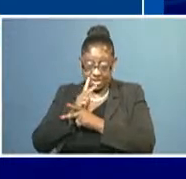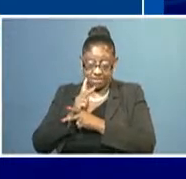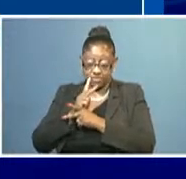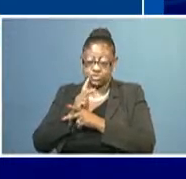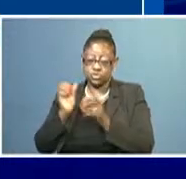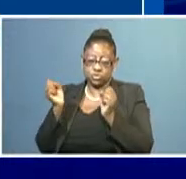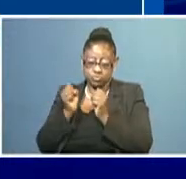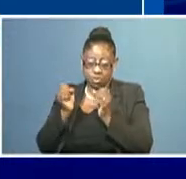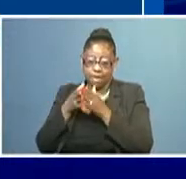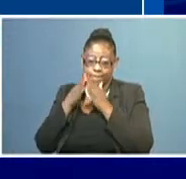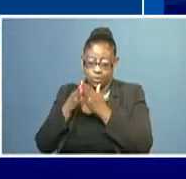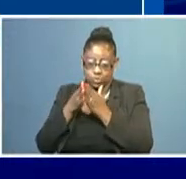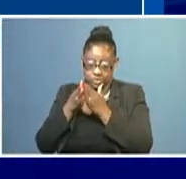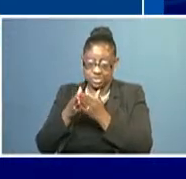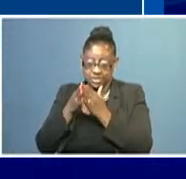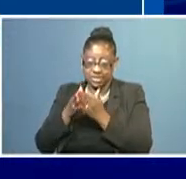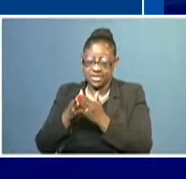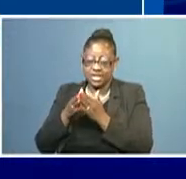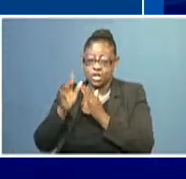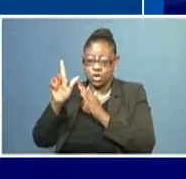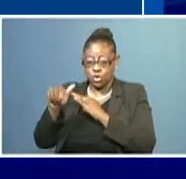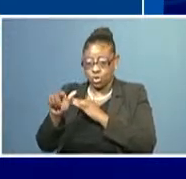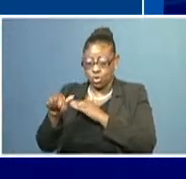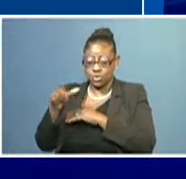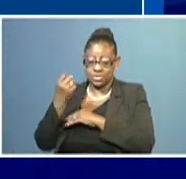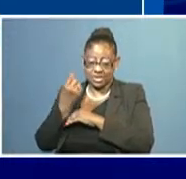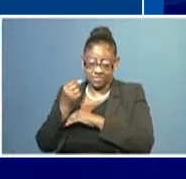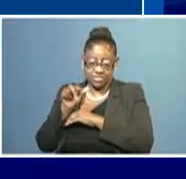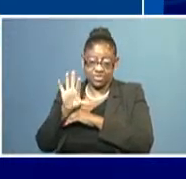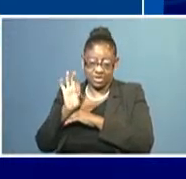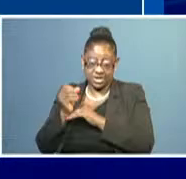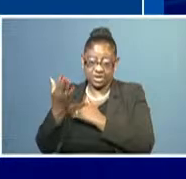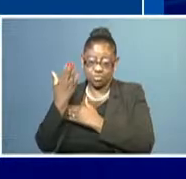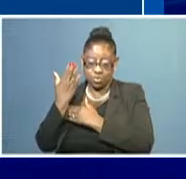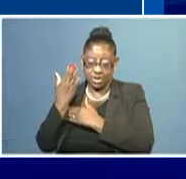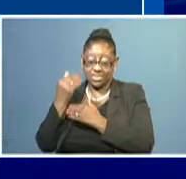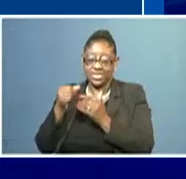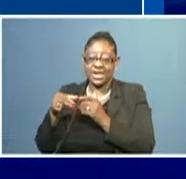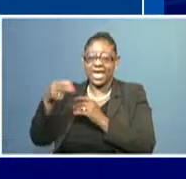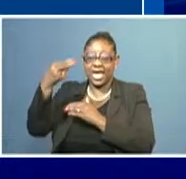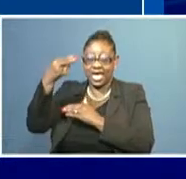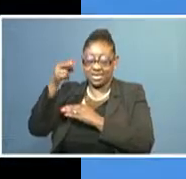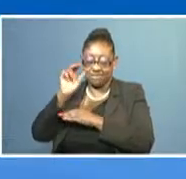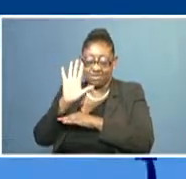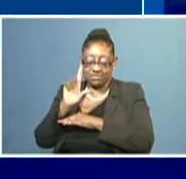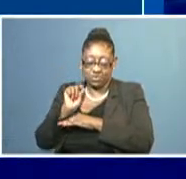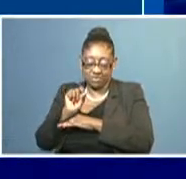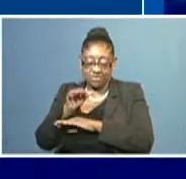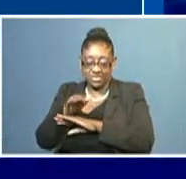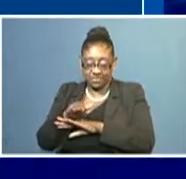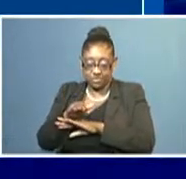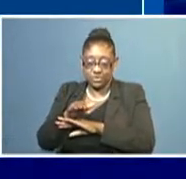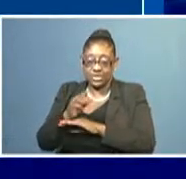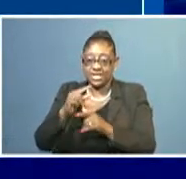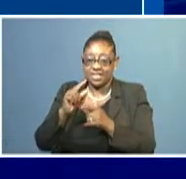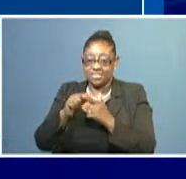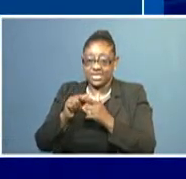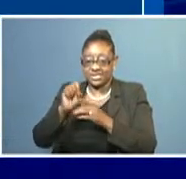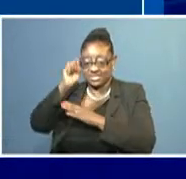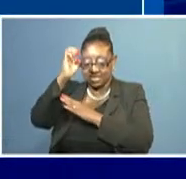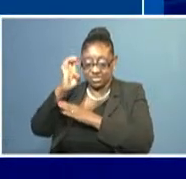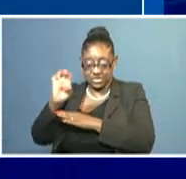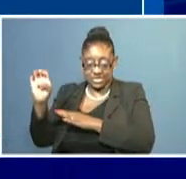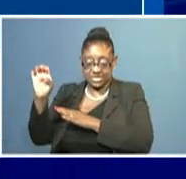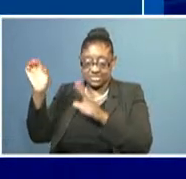boaters on Sunday. Low tide will take place at 11:39 in the morning, high tide at 5:25 in the afternoon. In the southeast Bahamas on